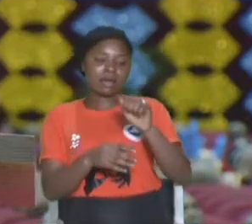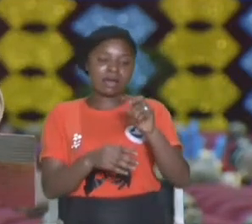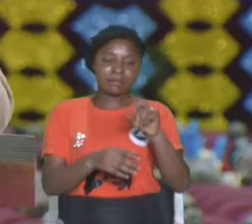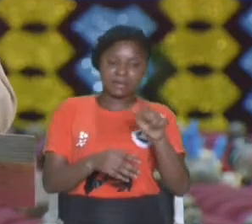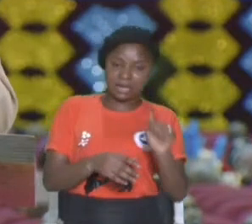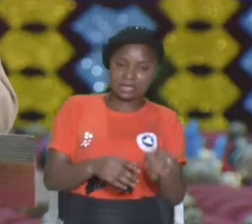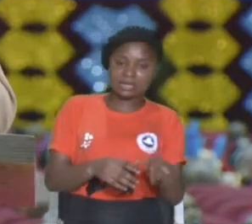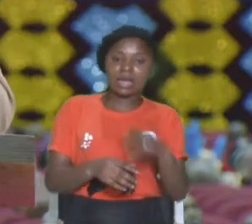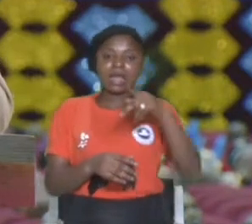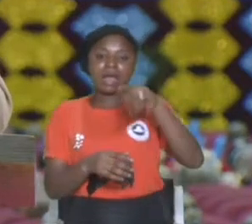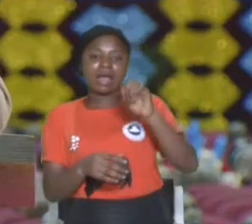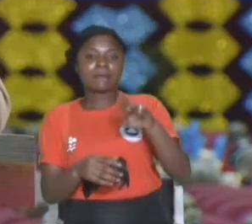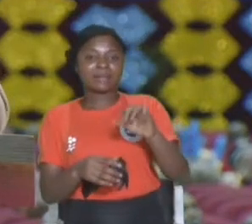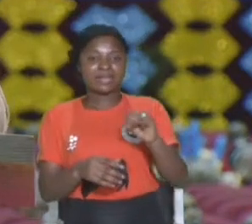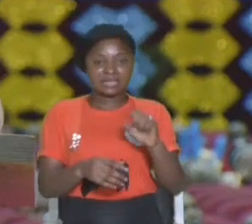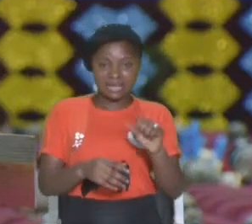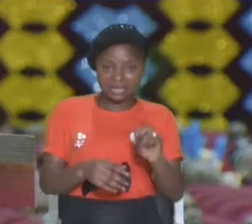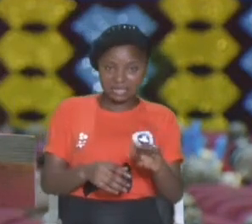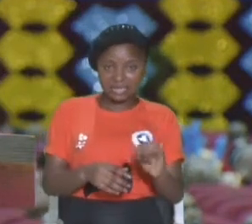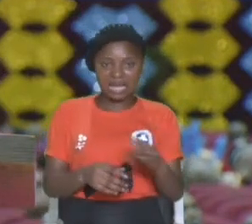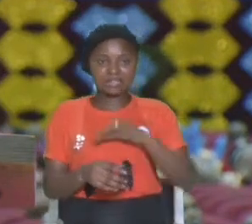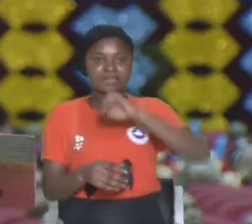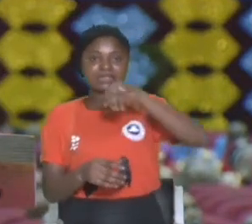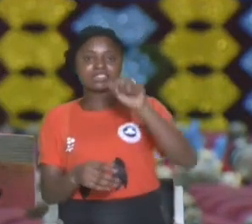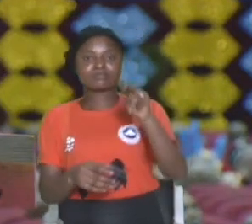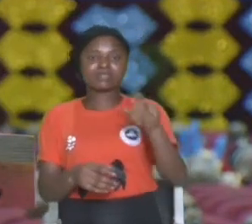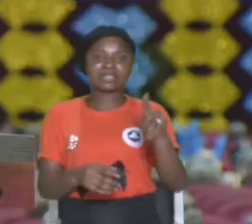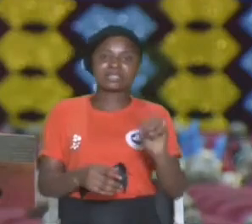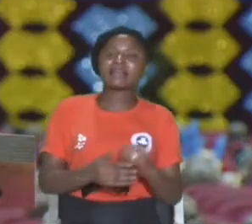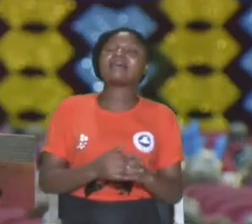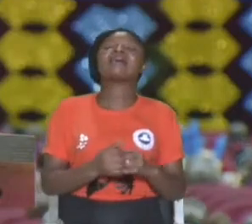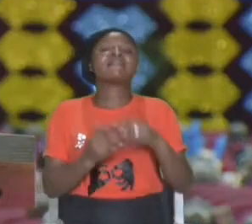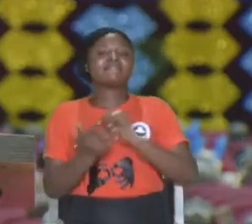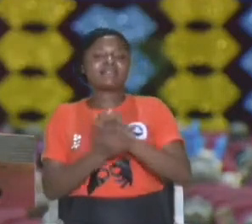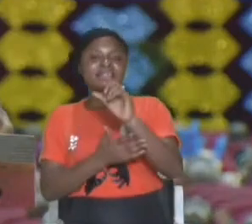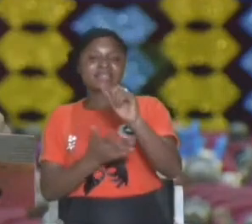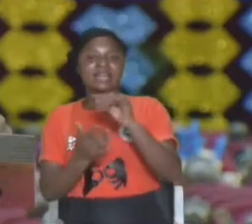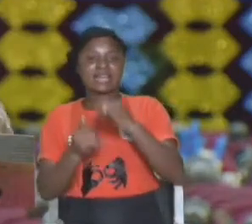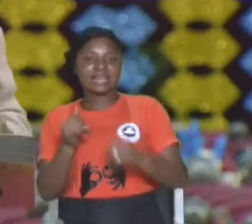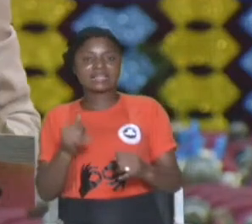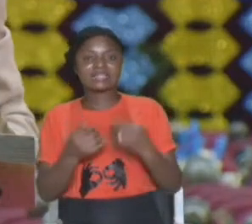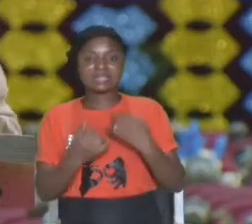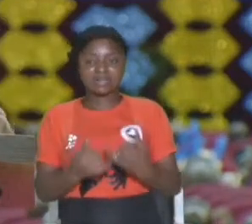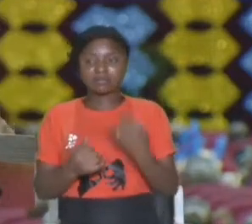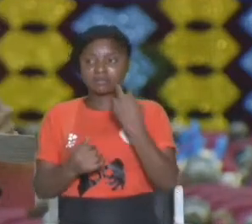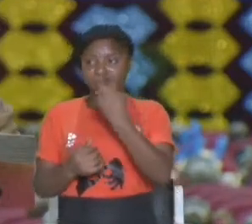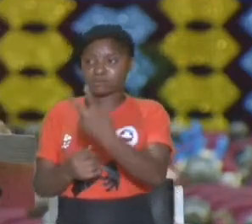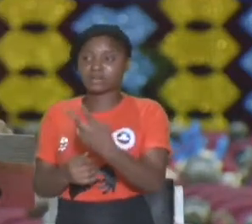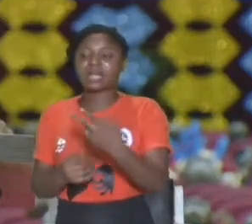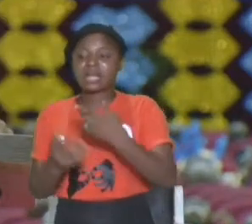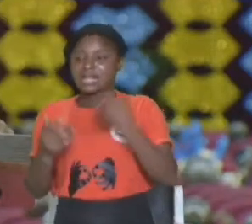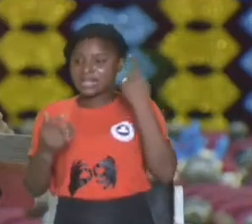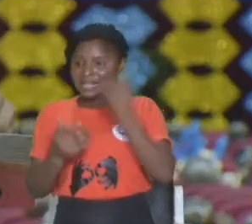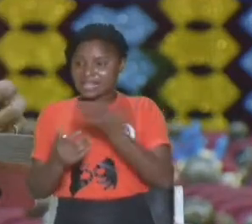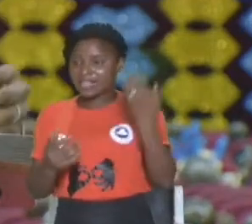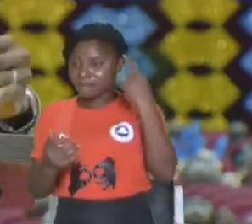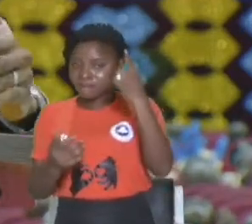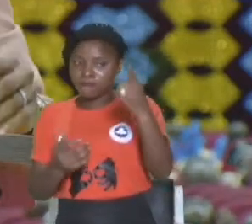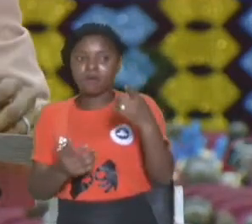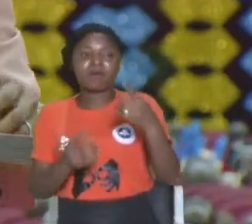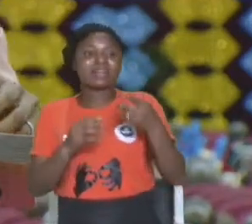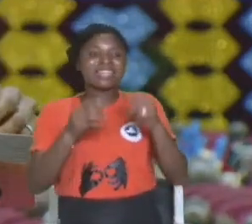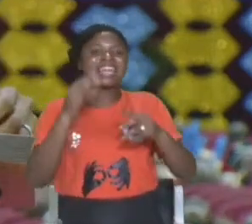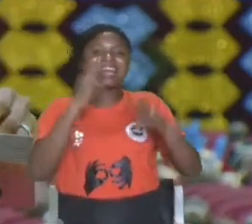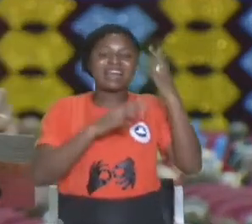and the Perizzites, and the Hivites, and the Jebusites. Verse 9, the last for now. Now behold, therefore, the cry of